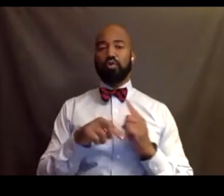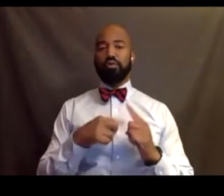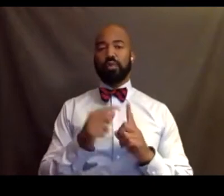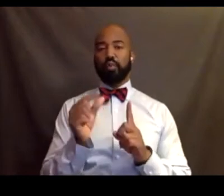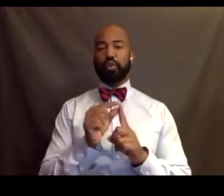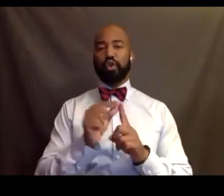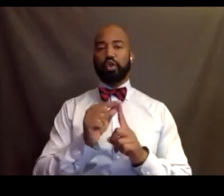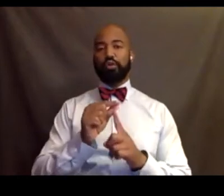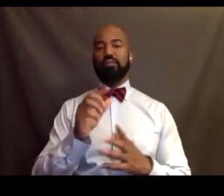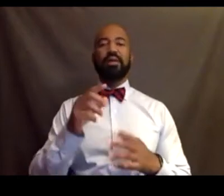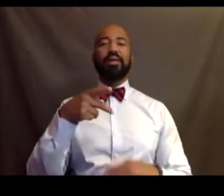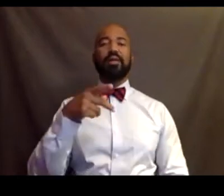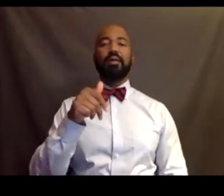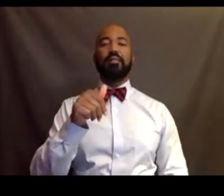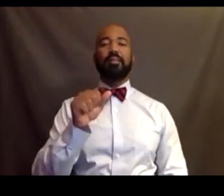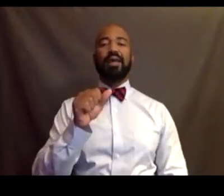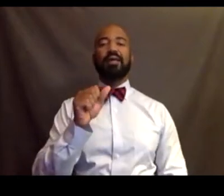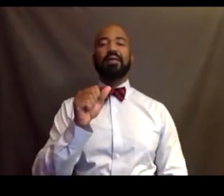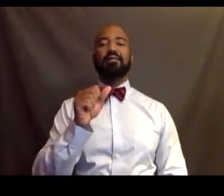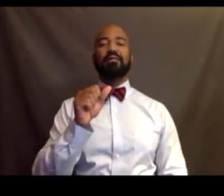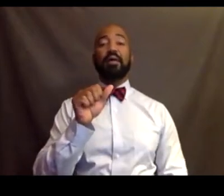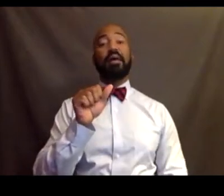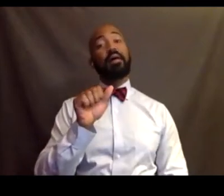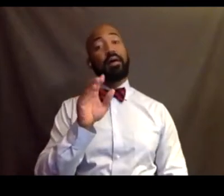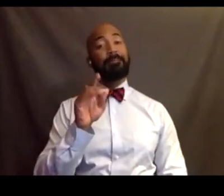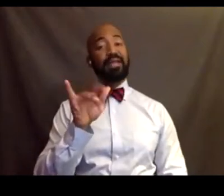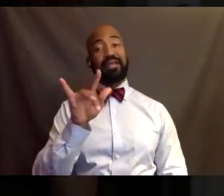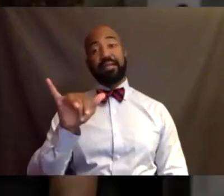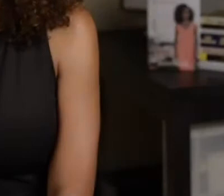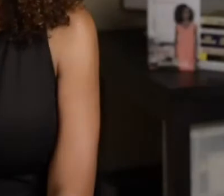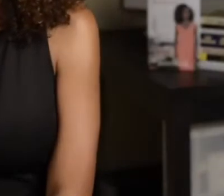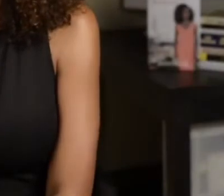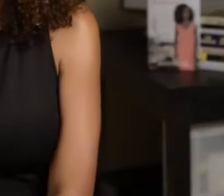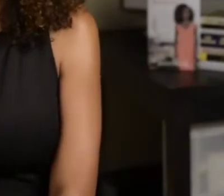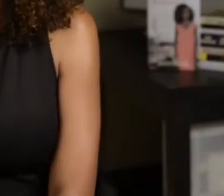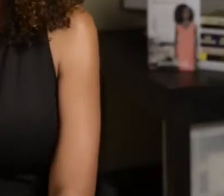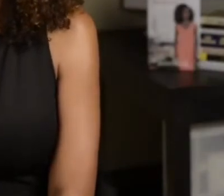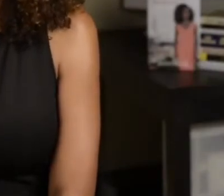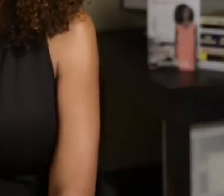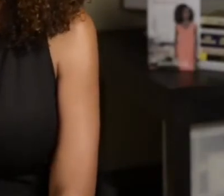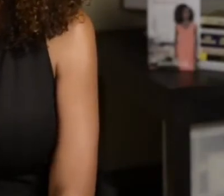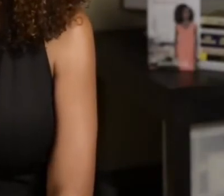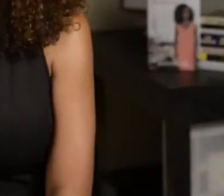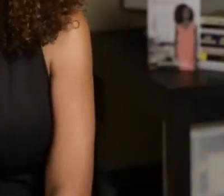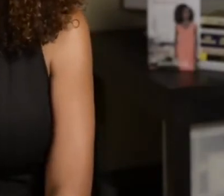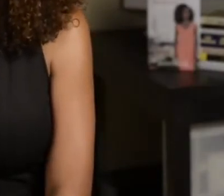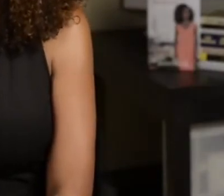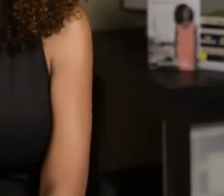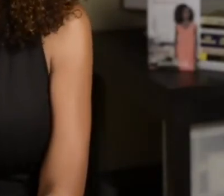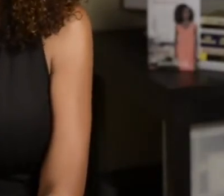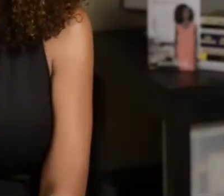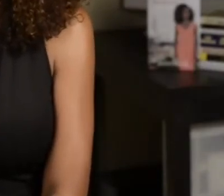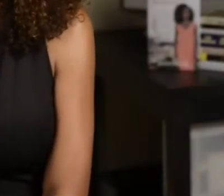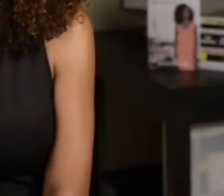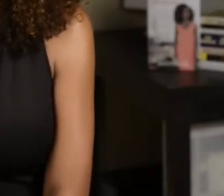I'll play it first, and then we can make sure I have it pulled up. I am a woman. I live my life as a woman, and